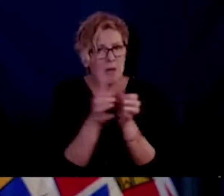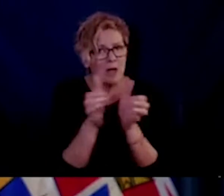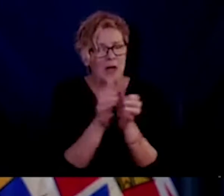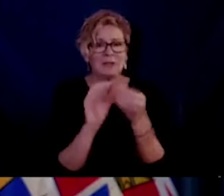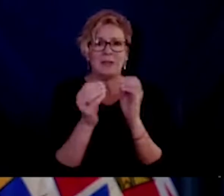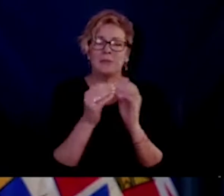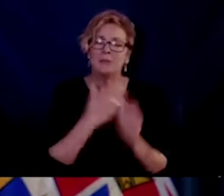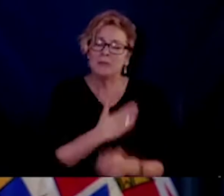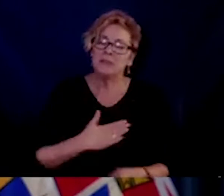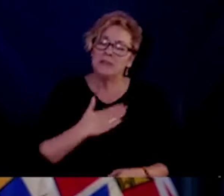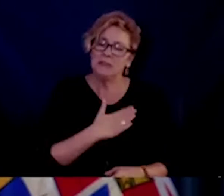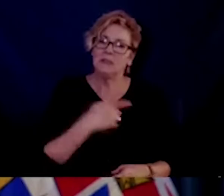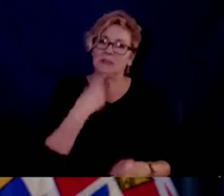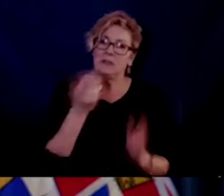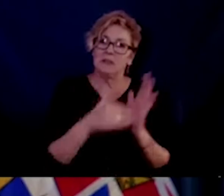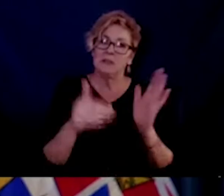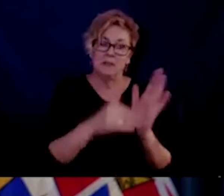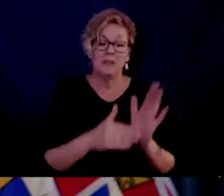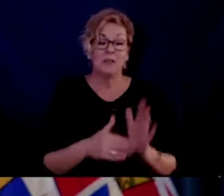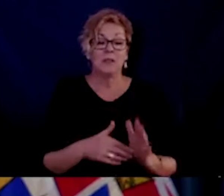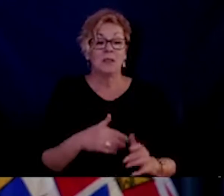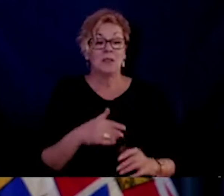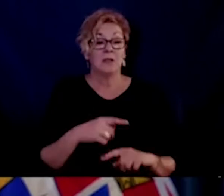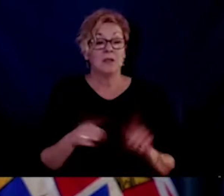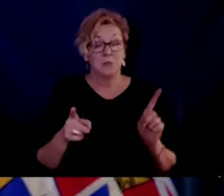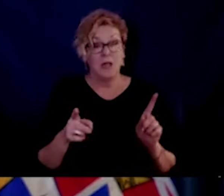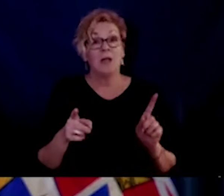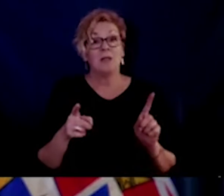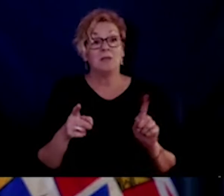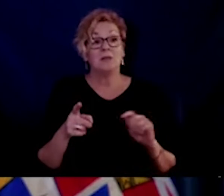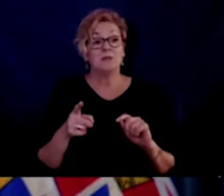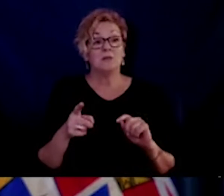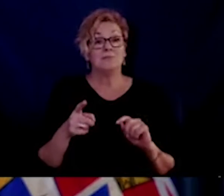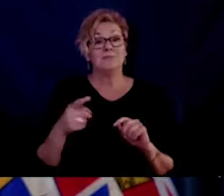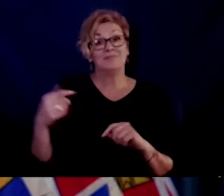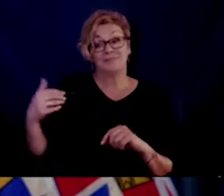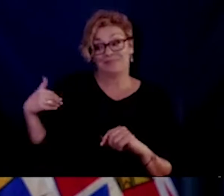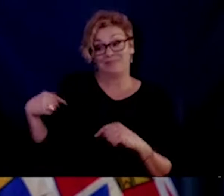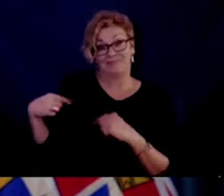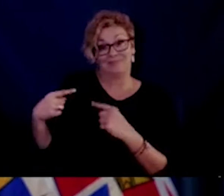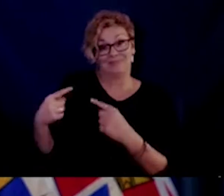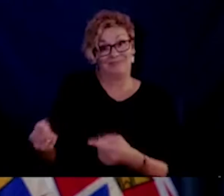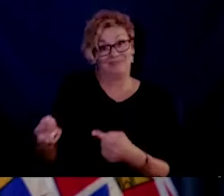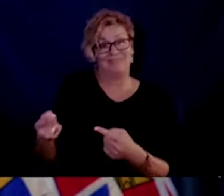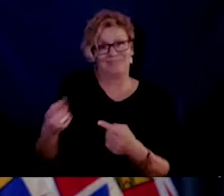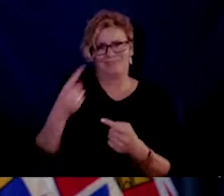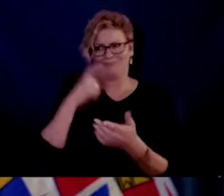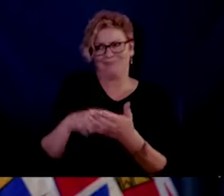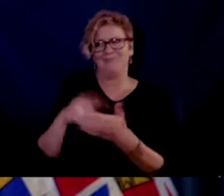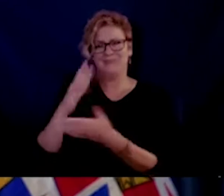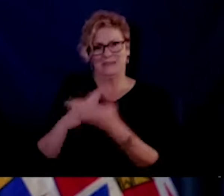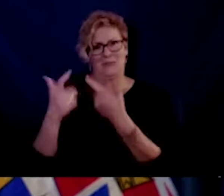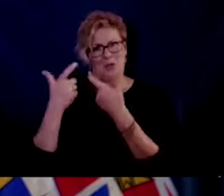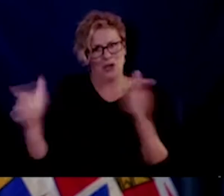happened that have led to quite dramatic increases over the past week, as you've seen. And as last week, we talked about